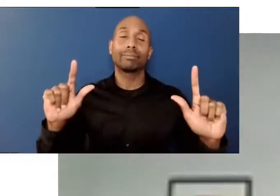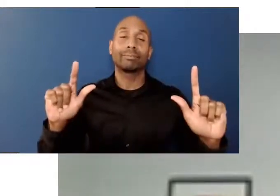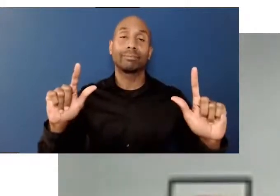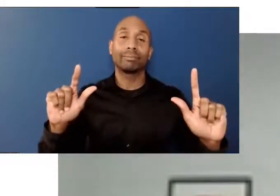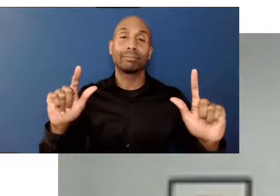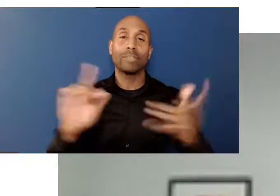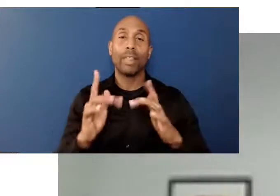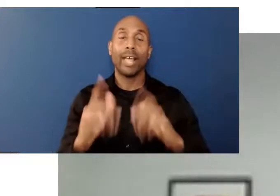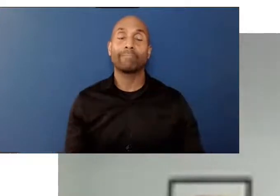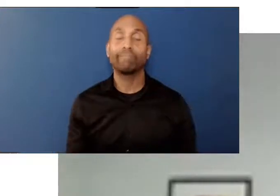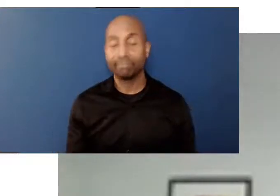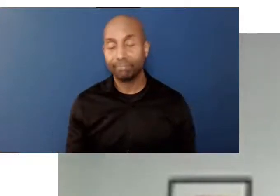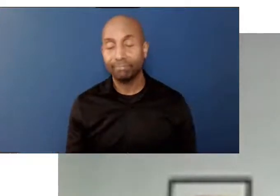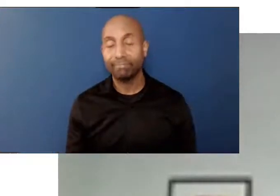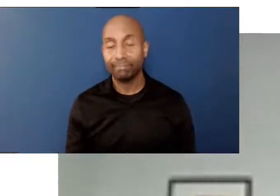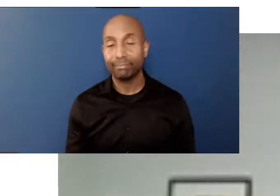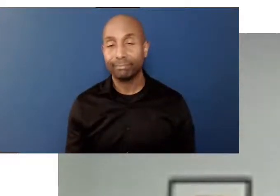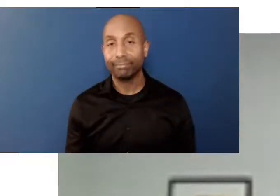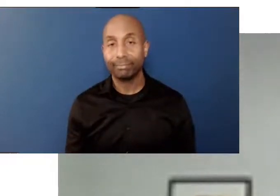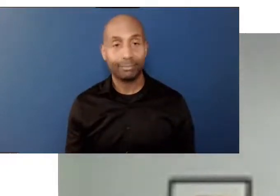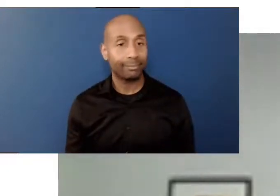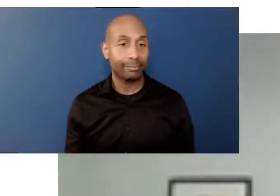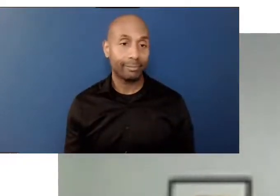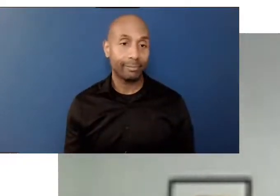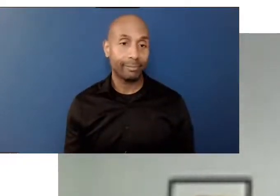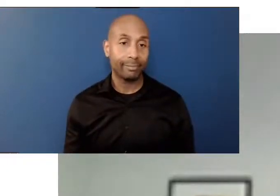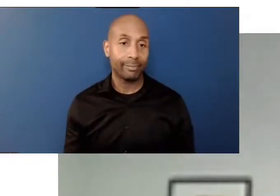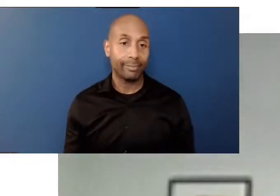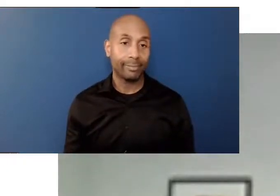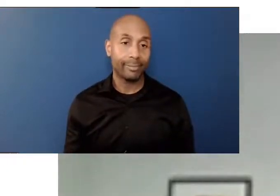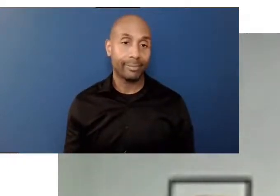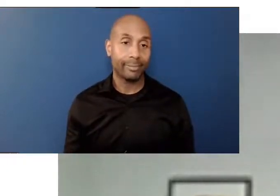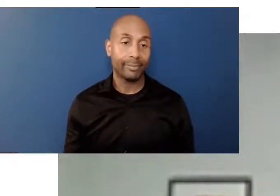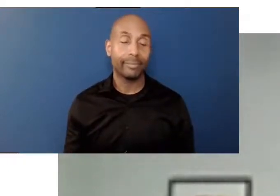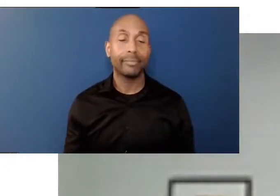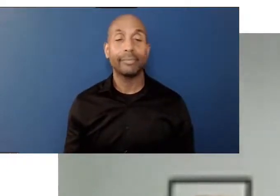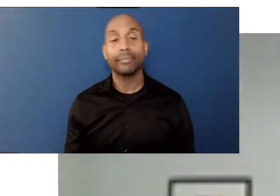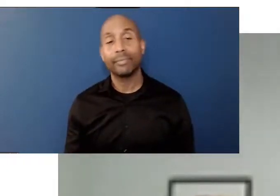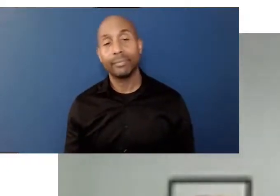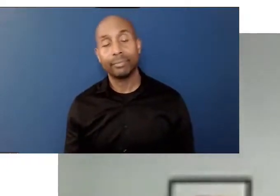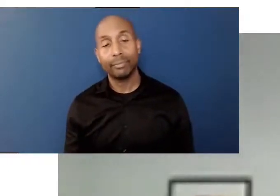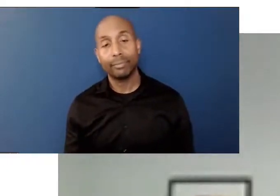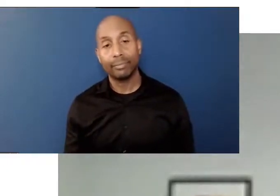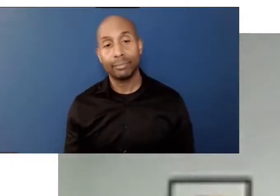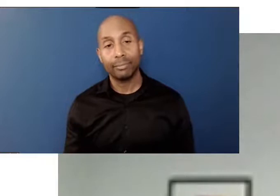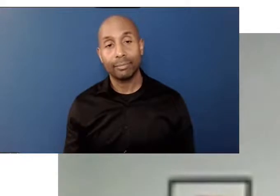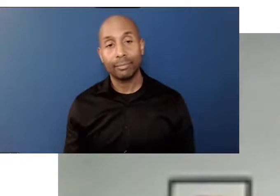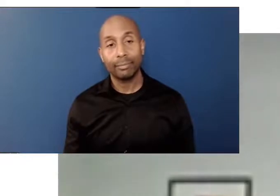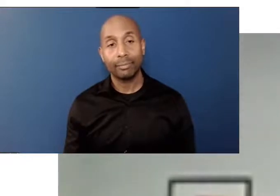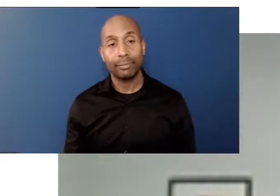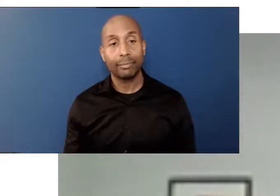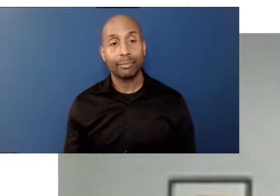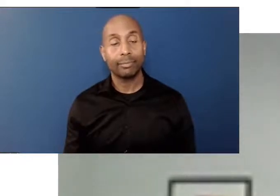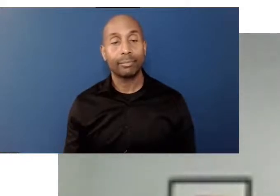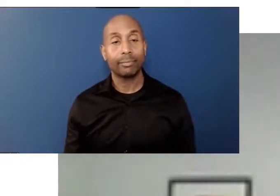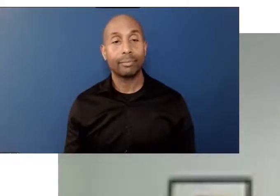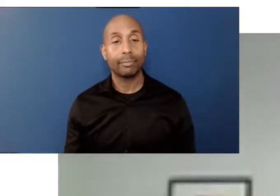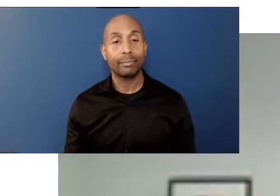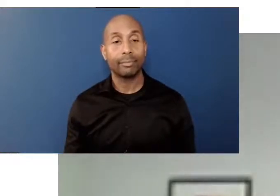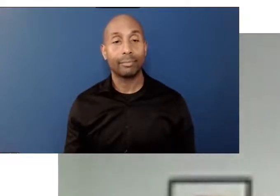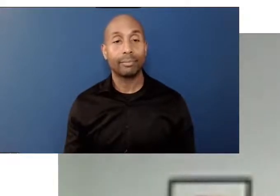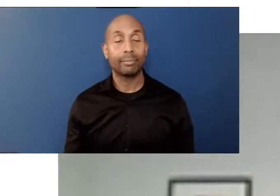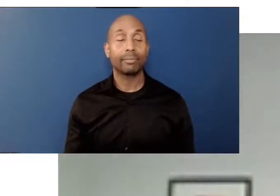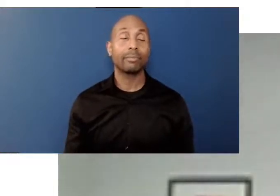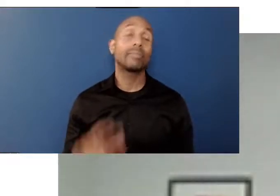completed. Of course, another requirement of prescribed public sector bodies is that they do have to comply with